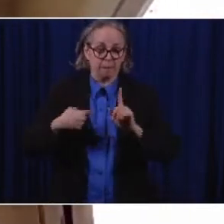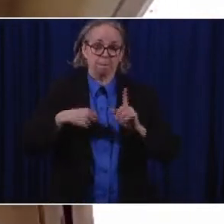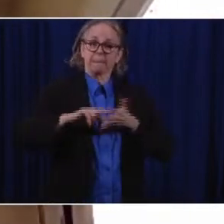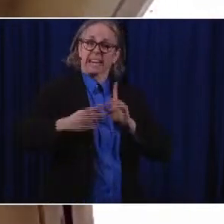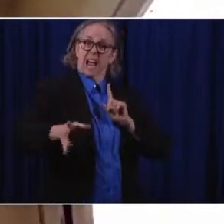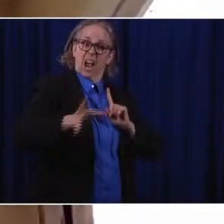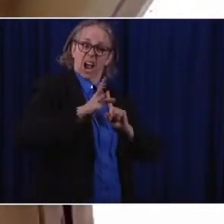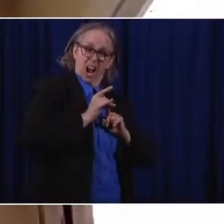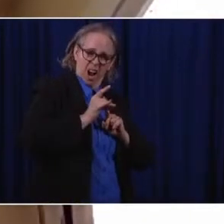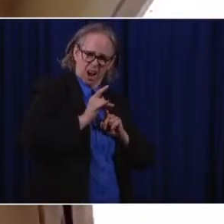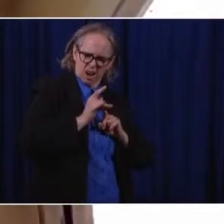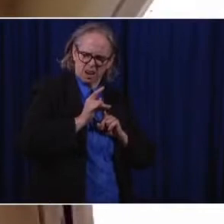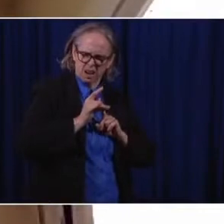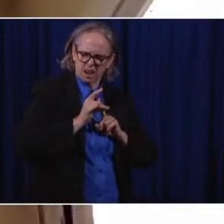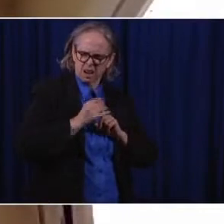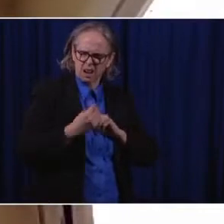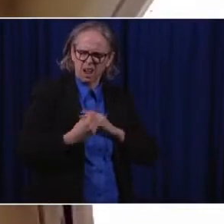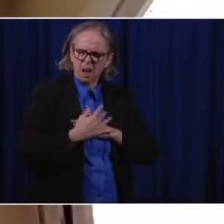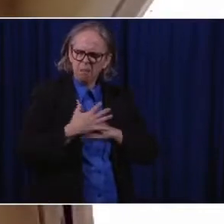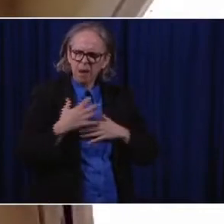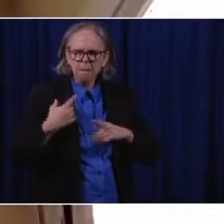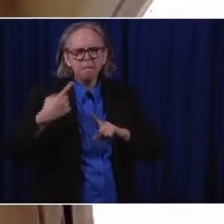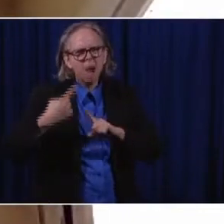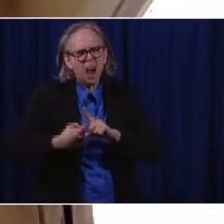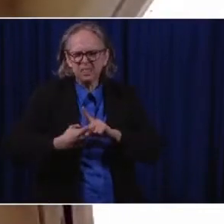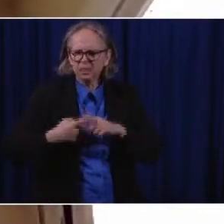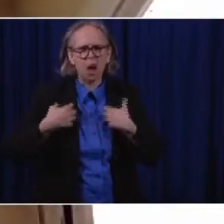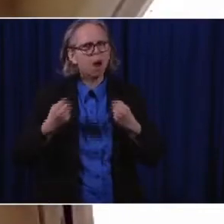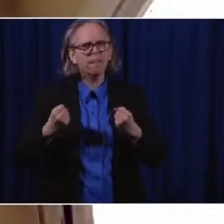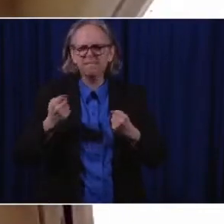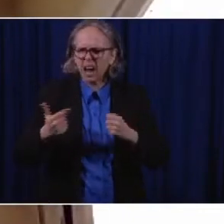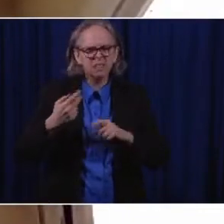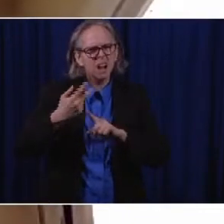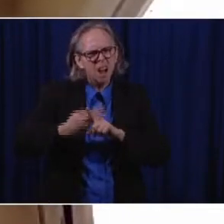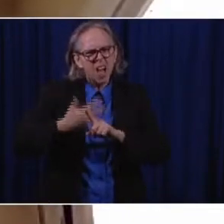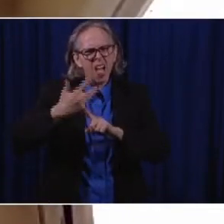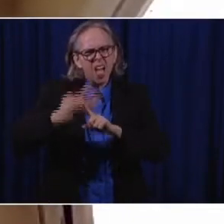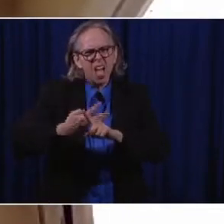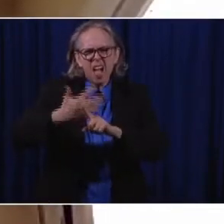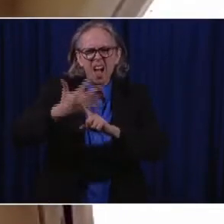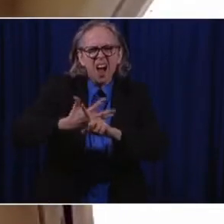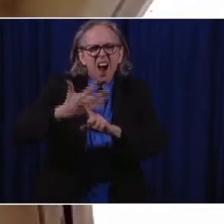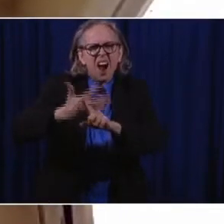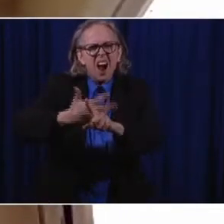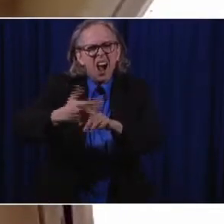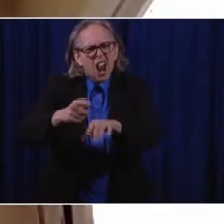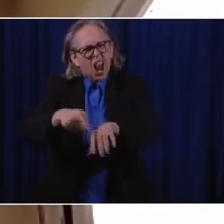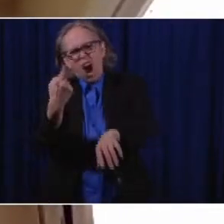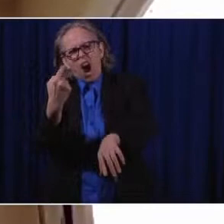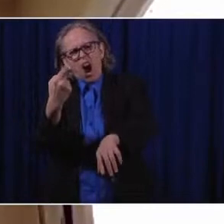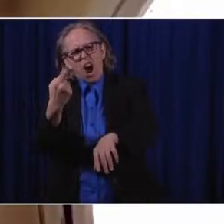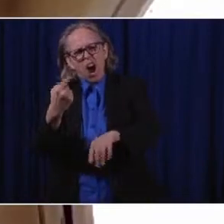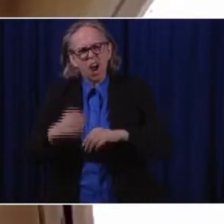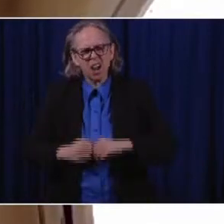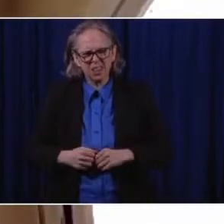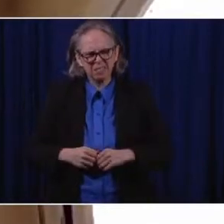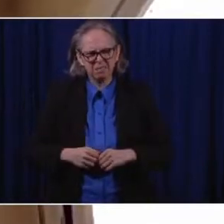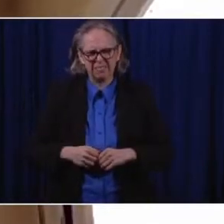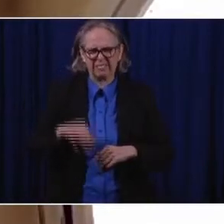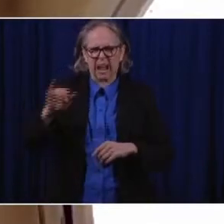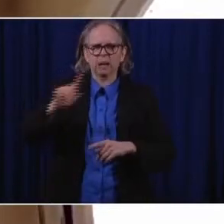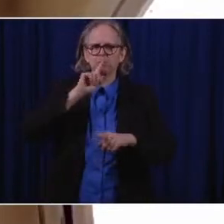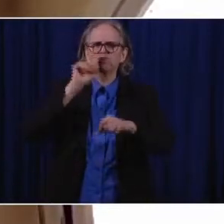sometimes many months continue to have symptoms that are sometimes debilitating. So that's a very real